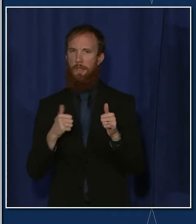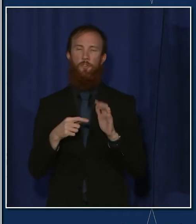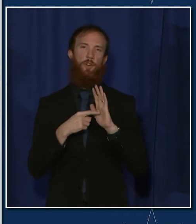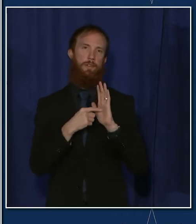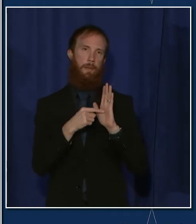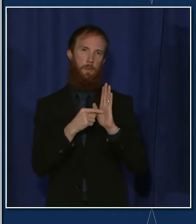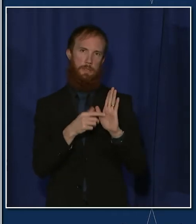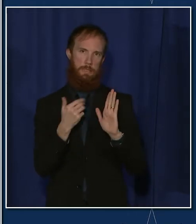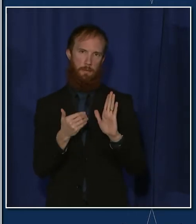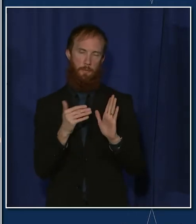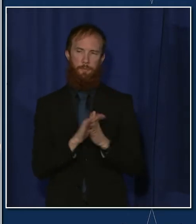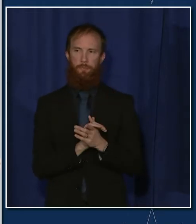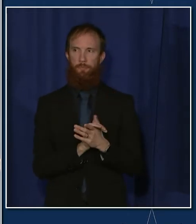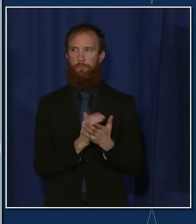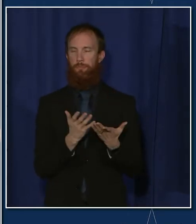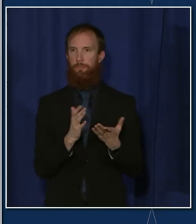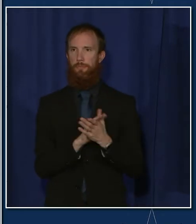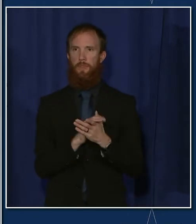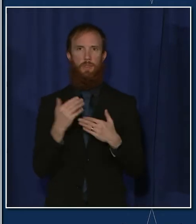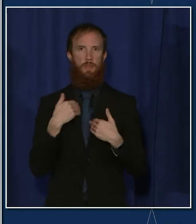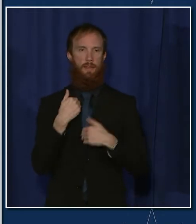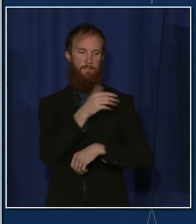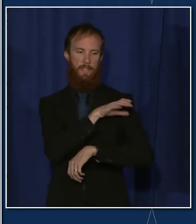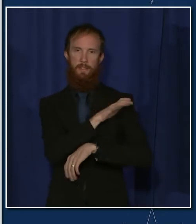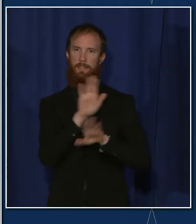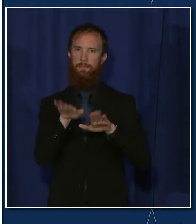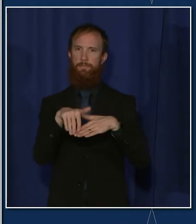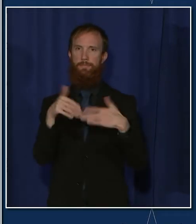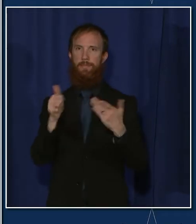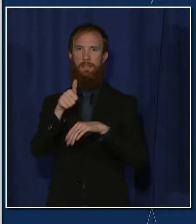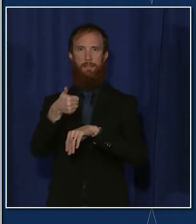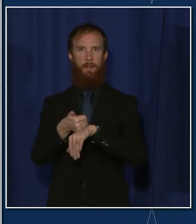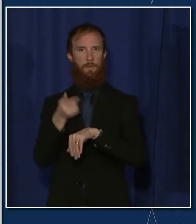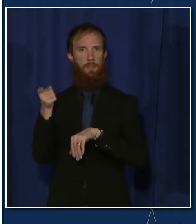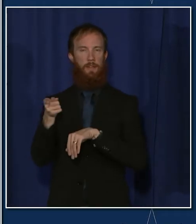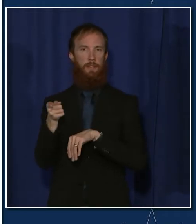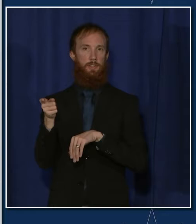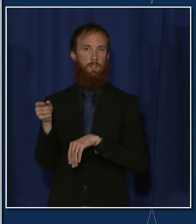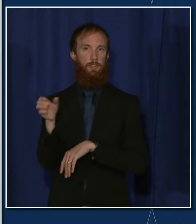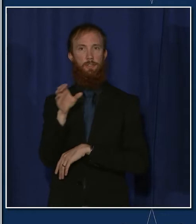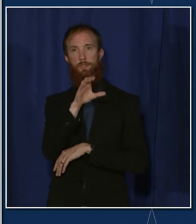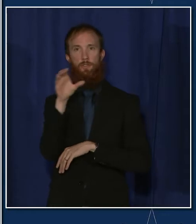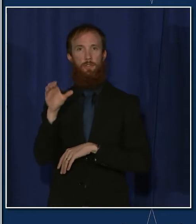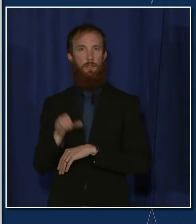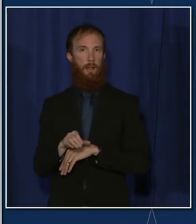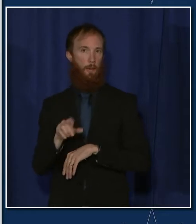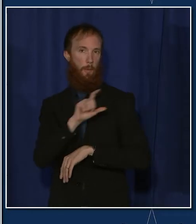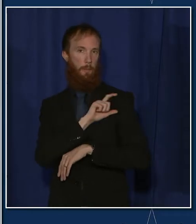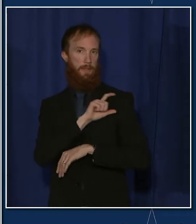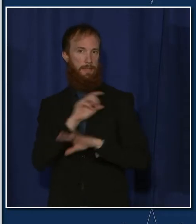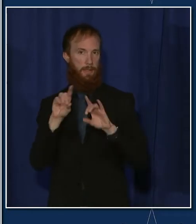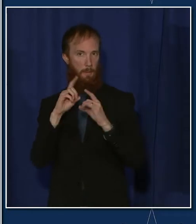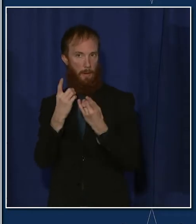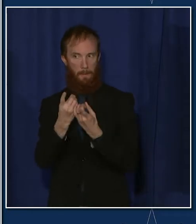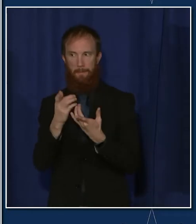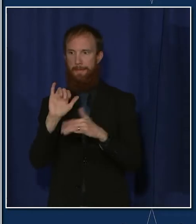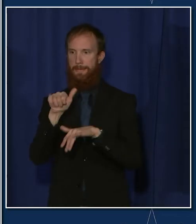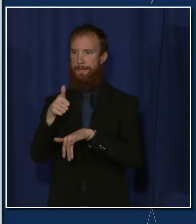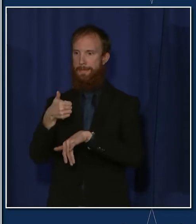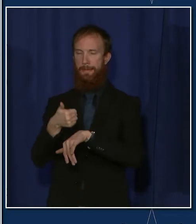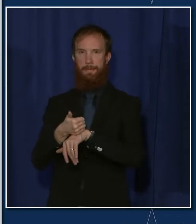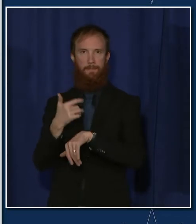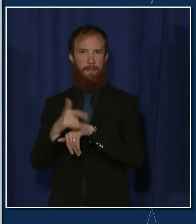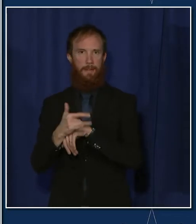example, today, there is a clinic available at Chicago Police Department headquarters. There's 2 more of those scheduled. We've been sending out